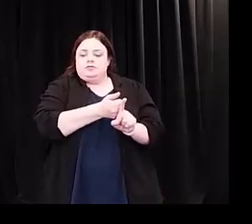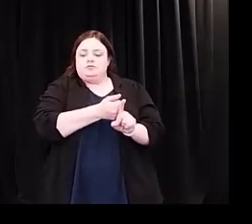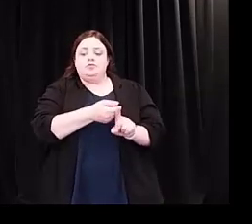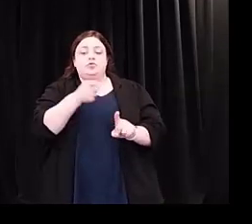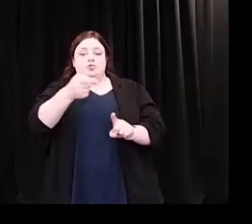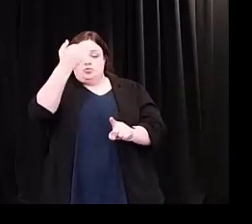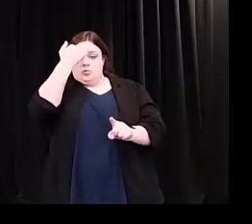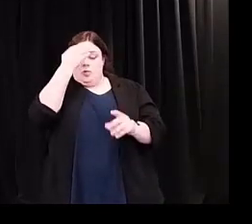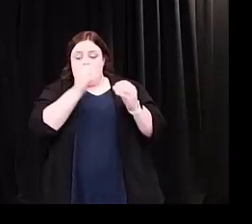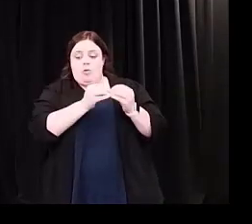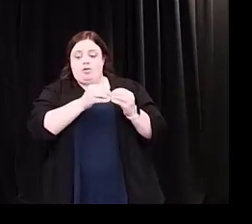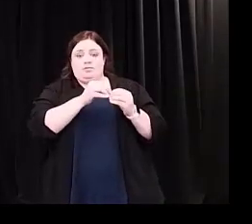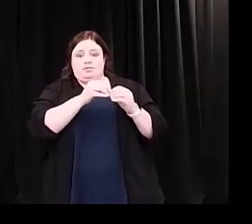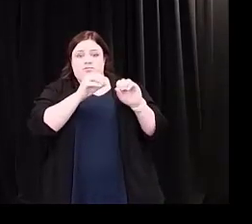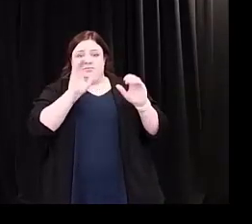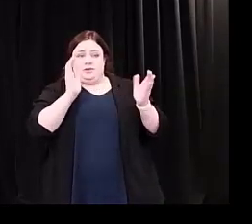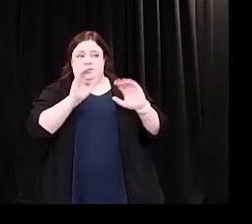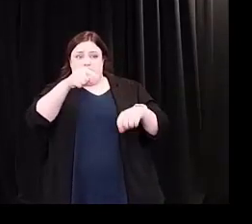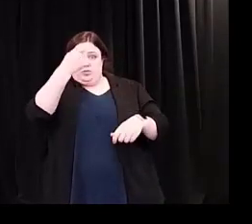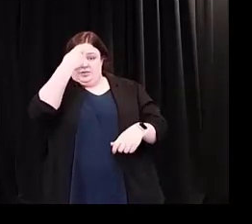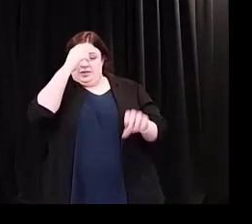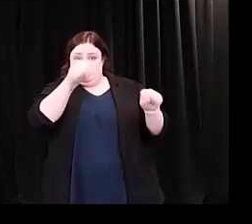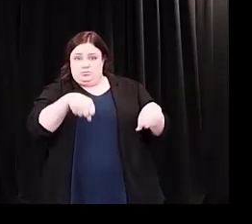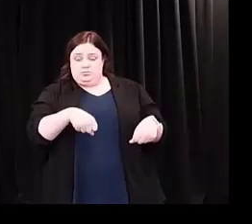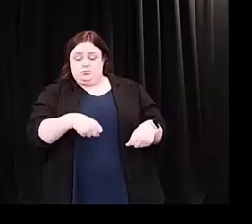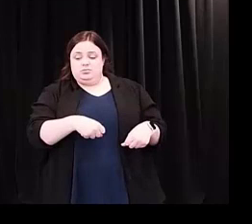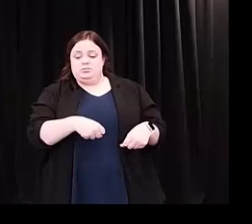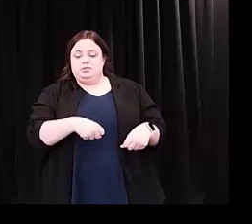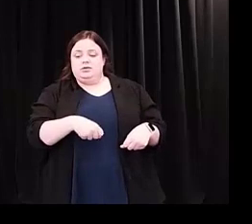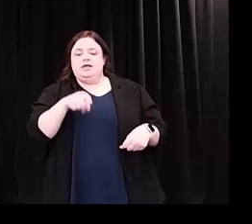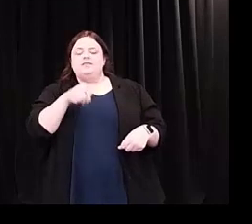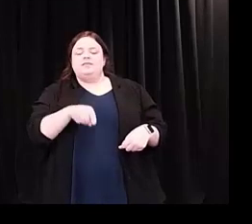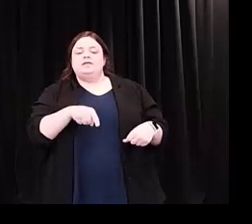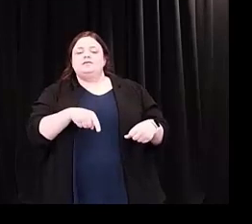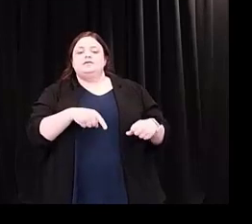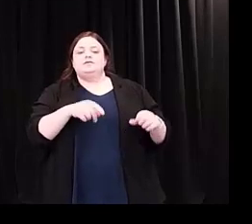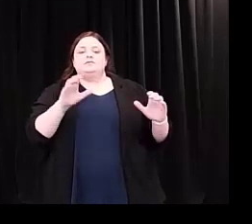do. This image was created by Bing Copilot.